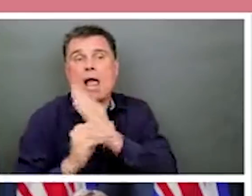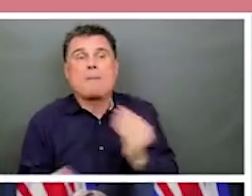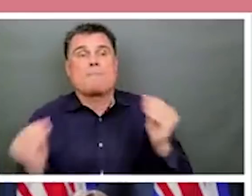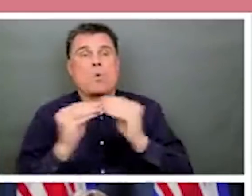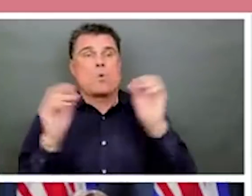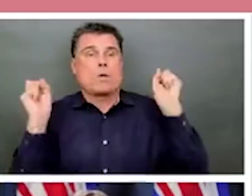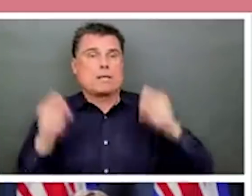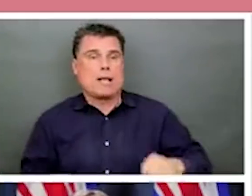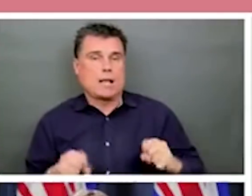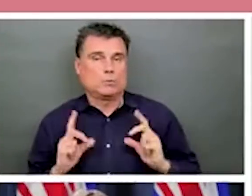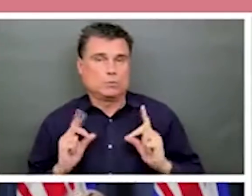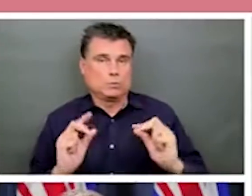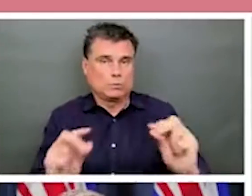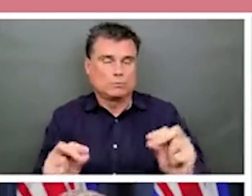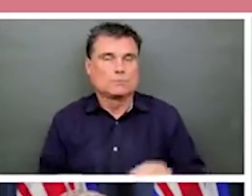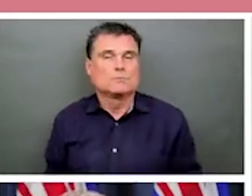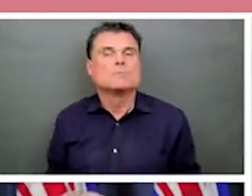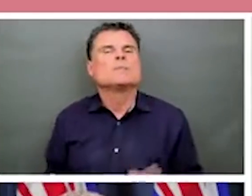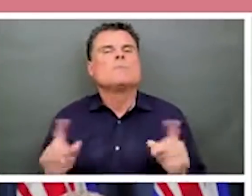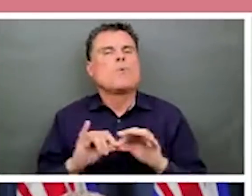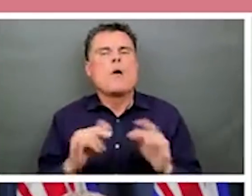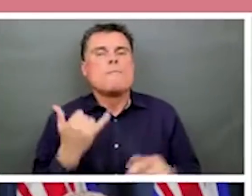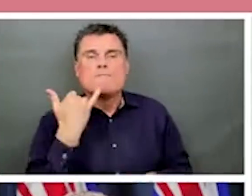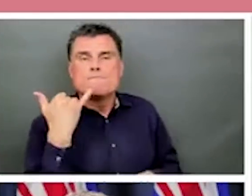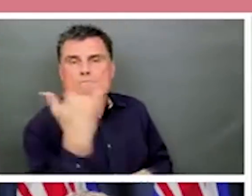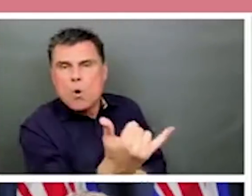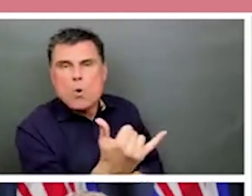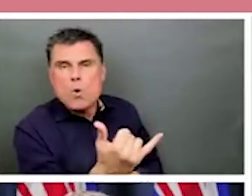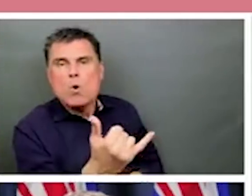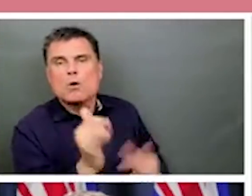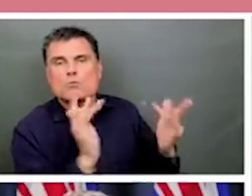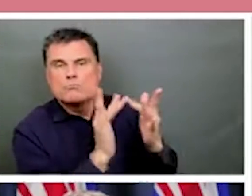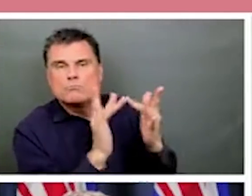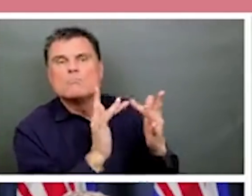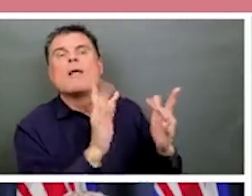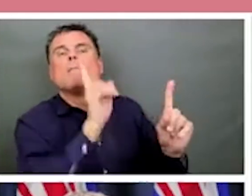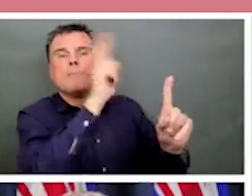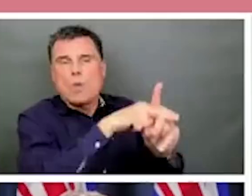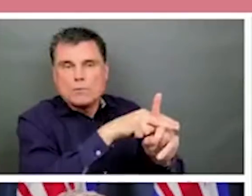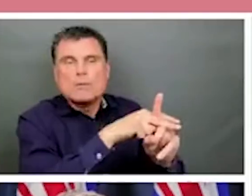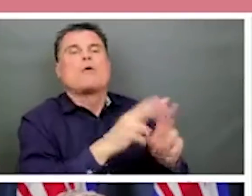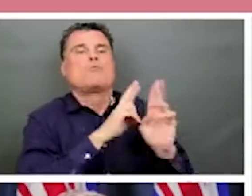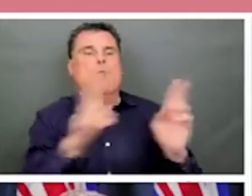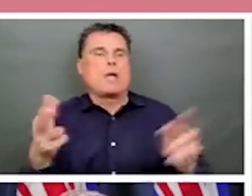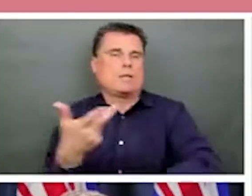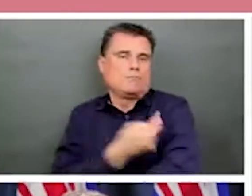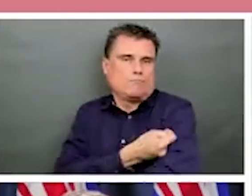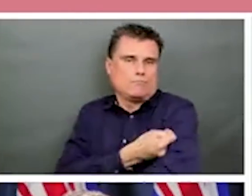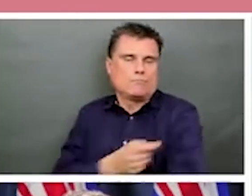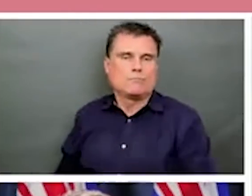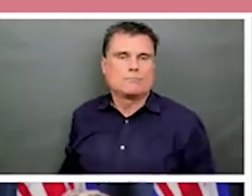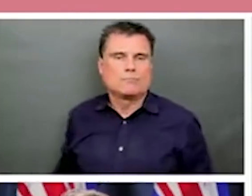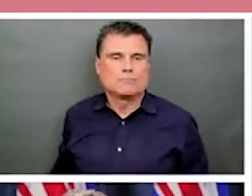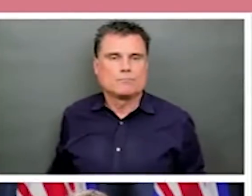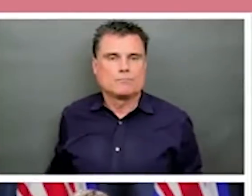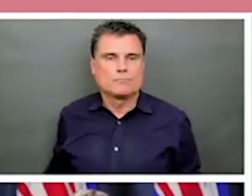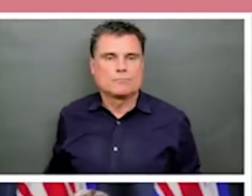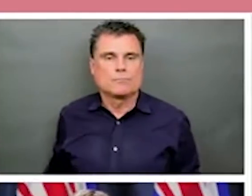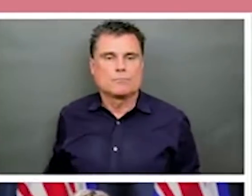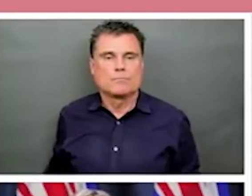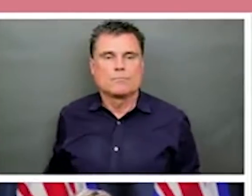way asking them to call in and make their appointments in the coming days. So just looking at the math, it's about close